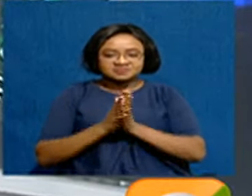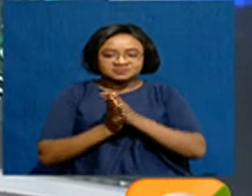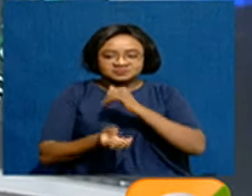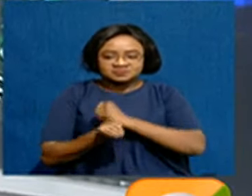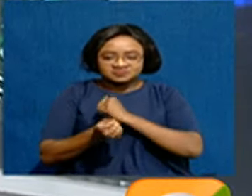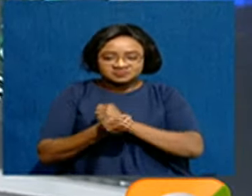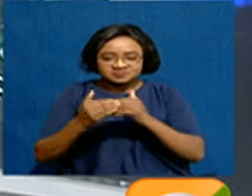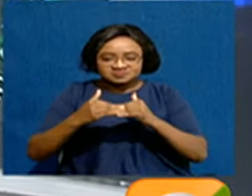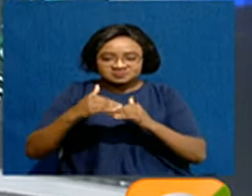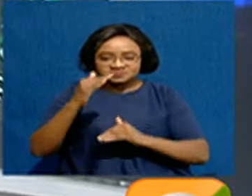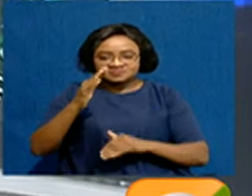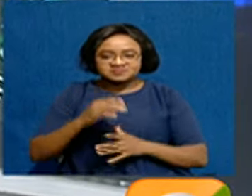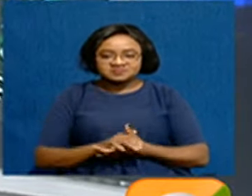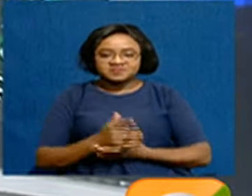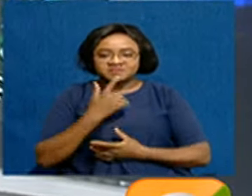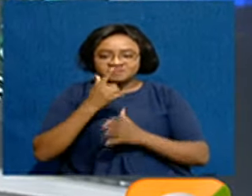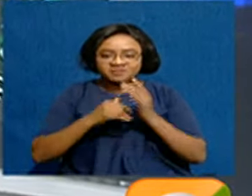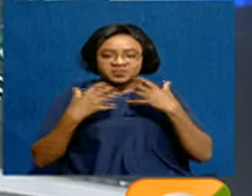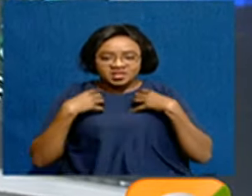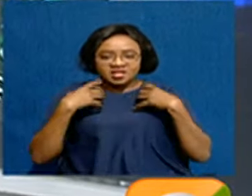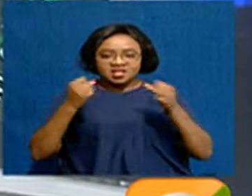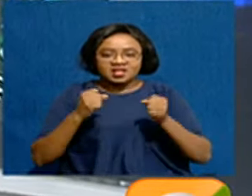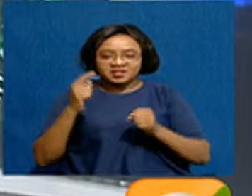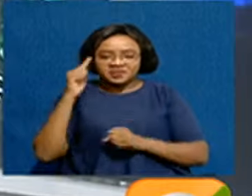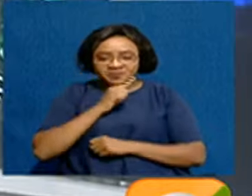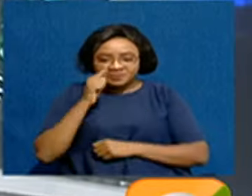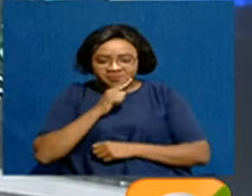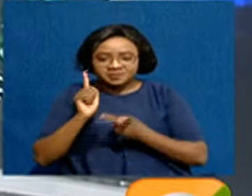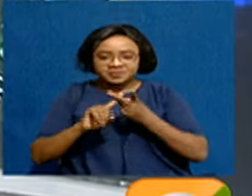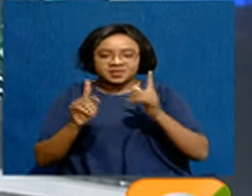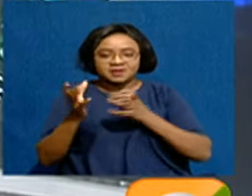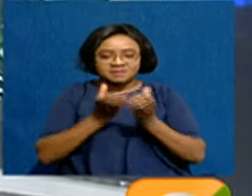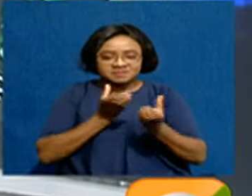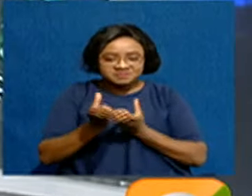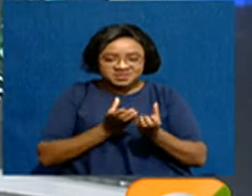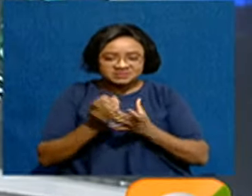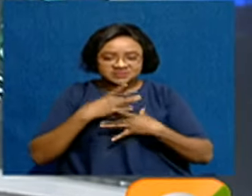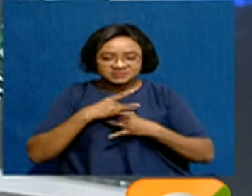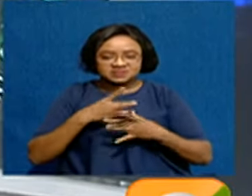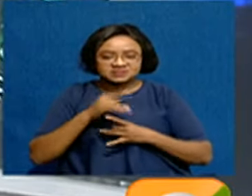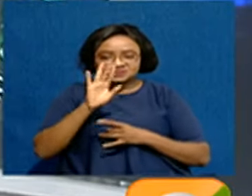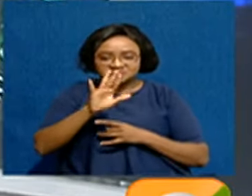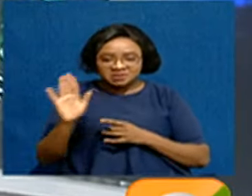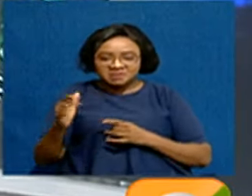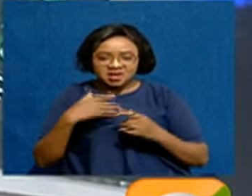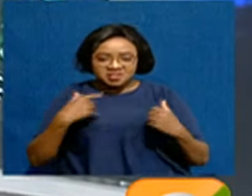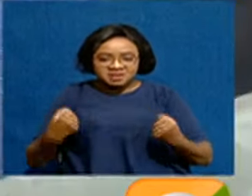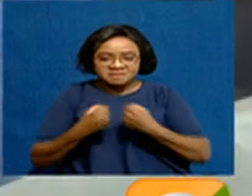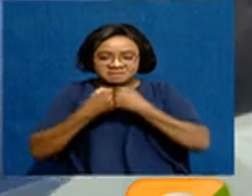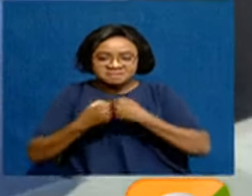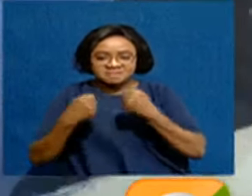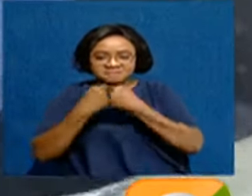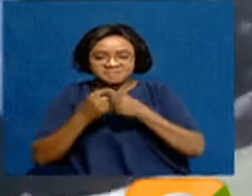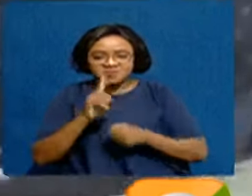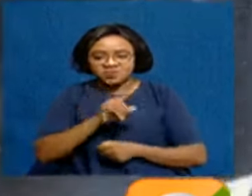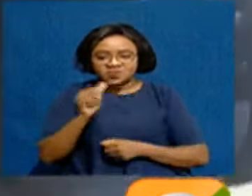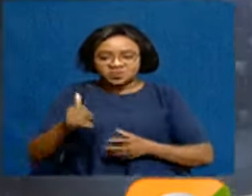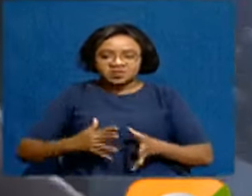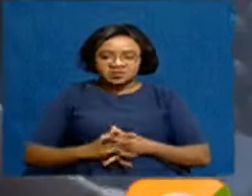pull, pitting health risks and business interests against each other.